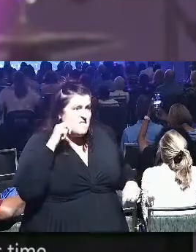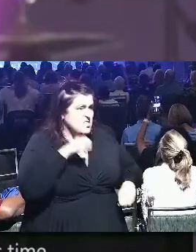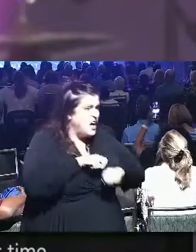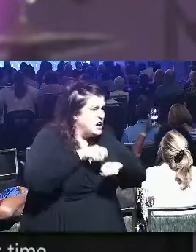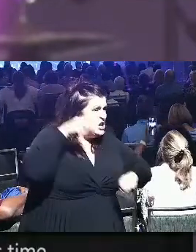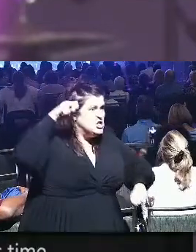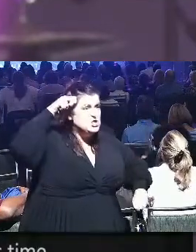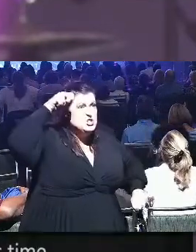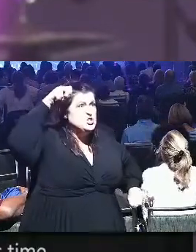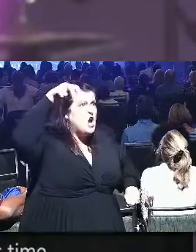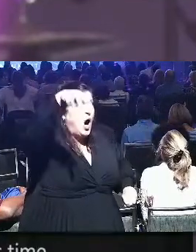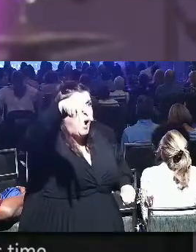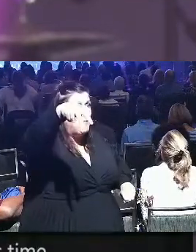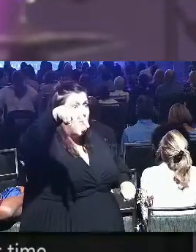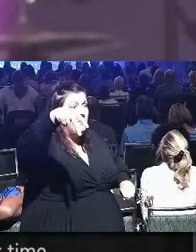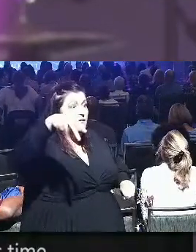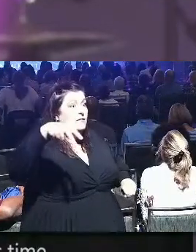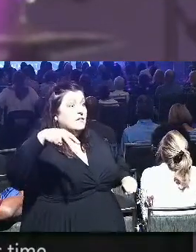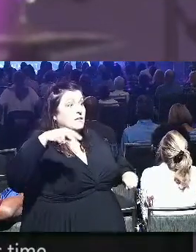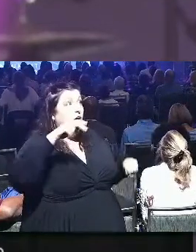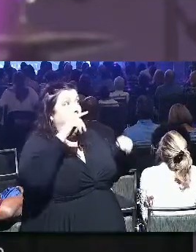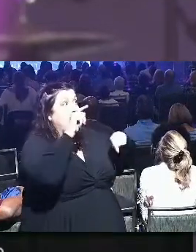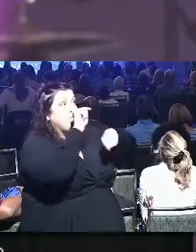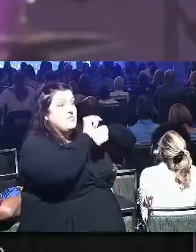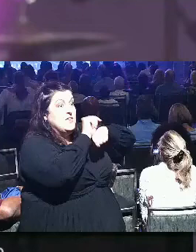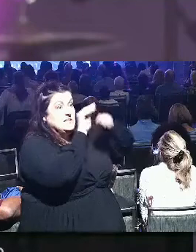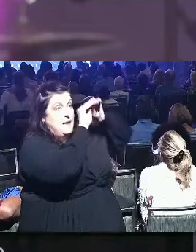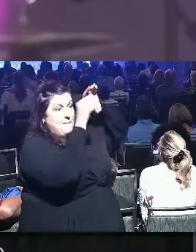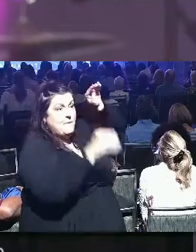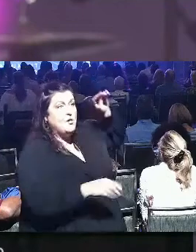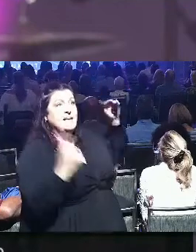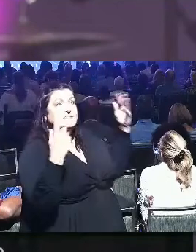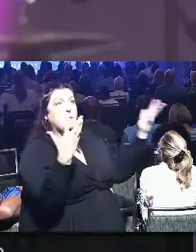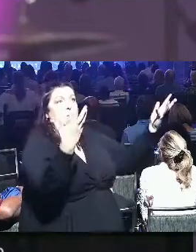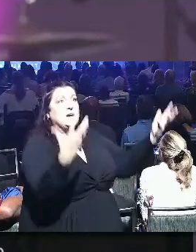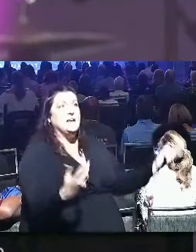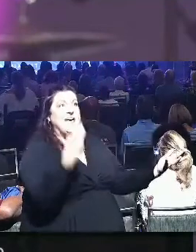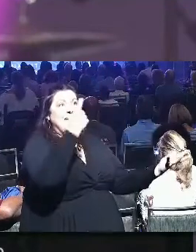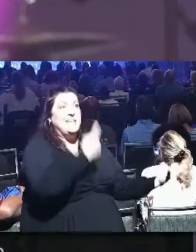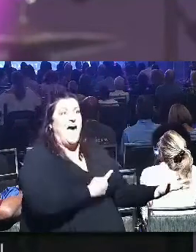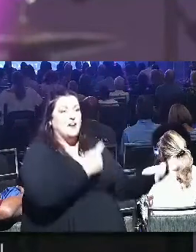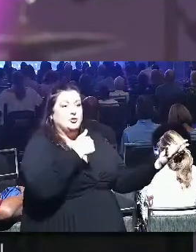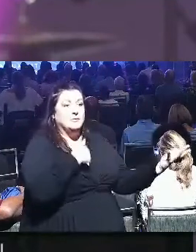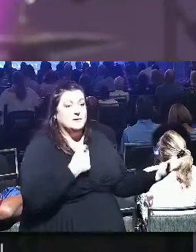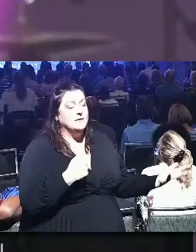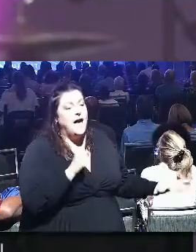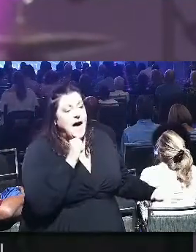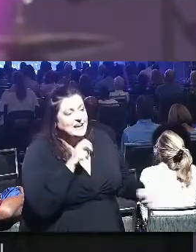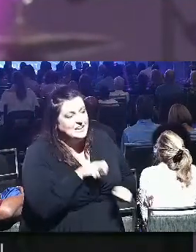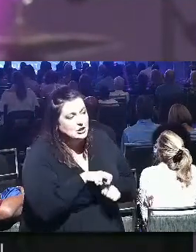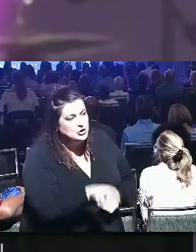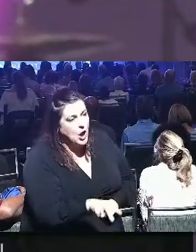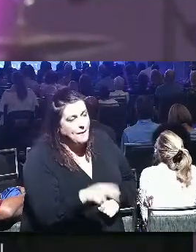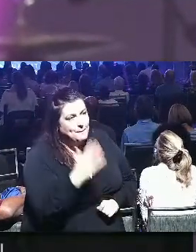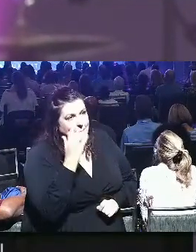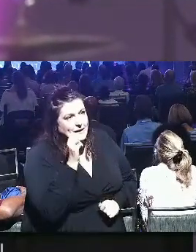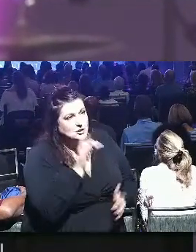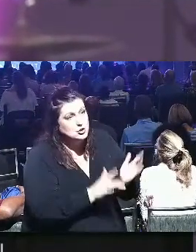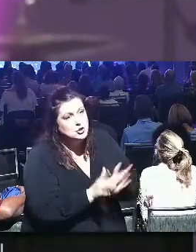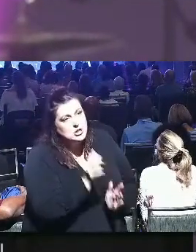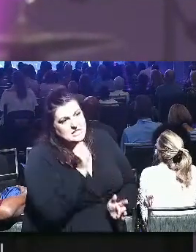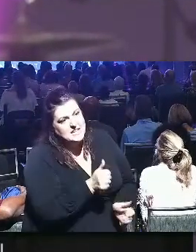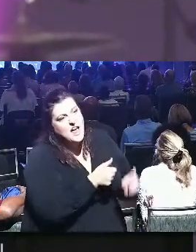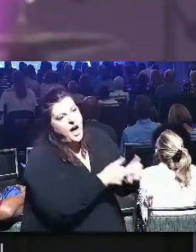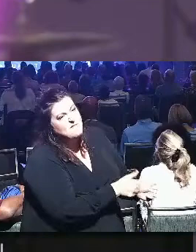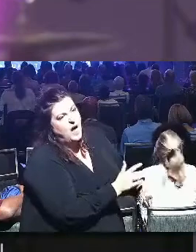the Temple Mount and I would have been okay. I would have been caught. I didn't do that because Jesus didn't, and so I want to be like